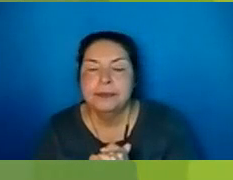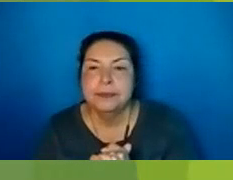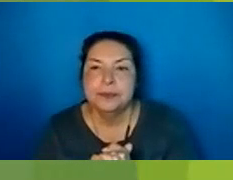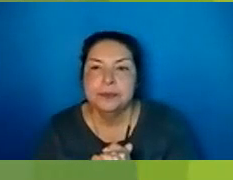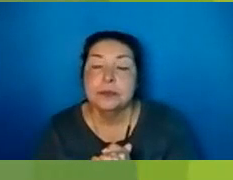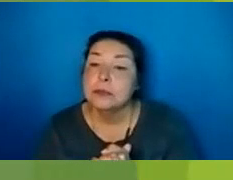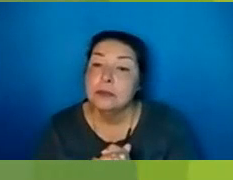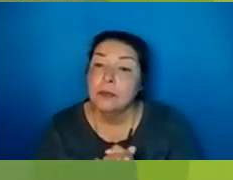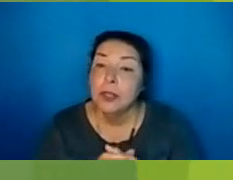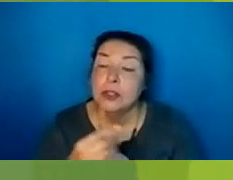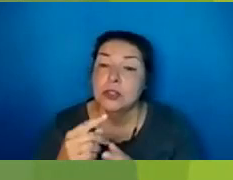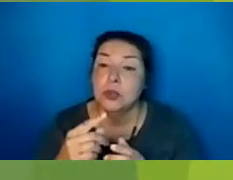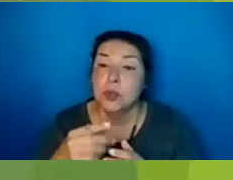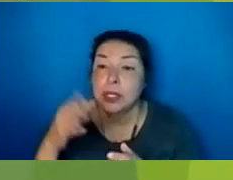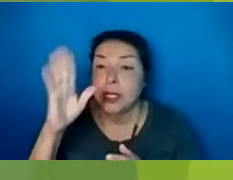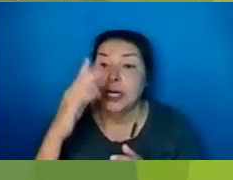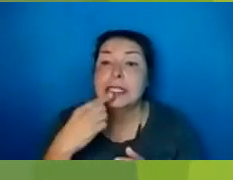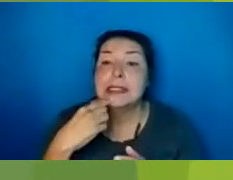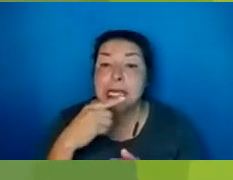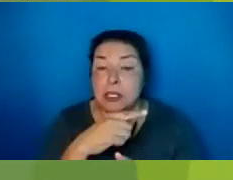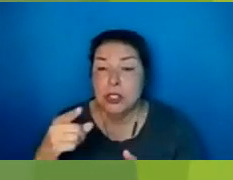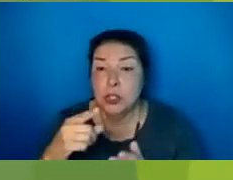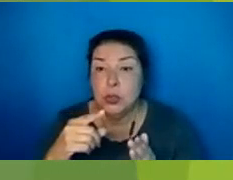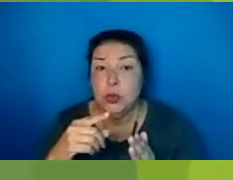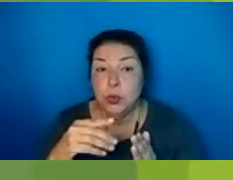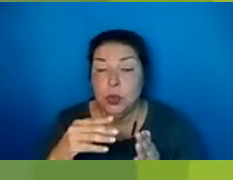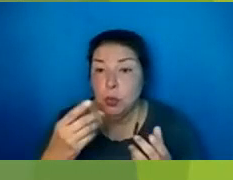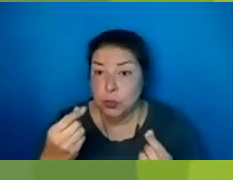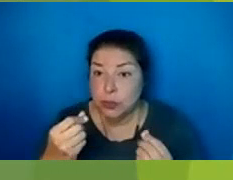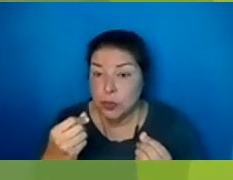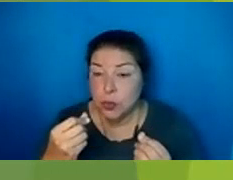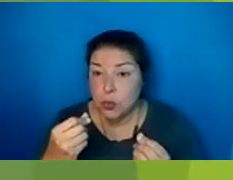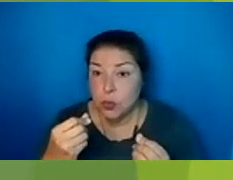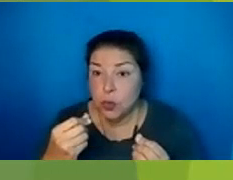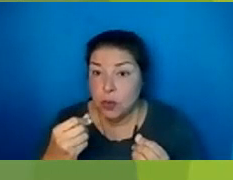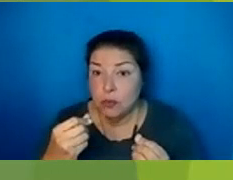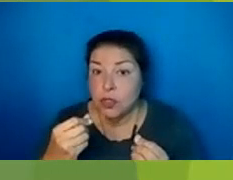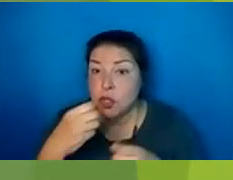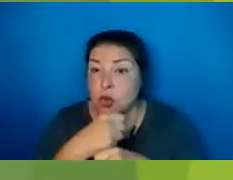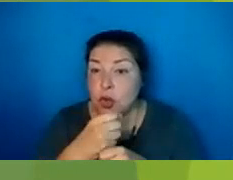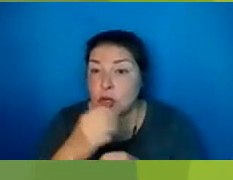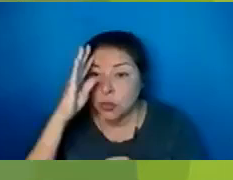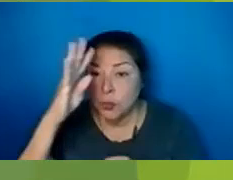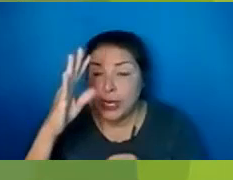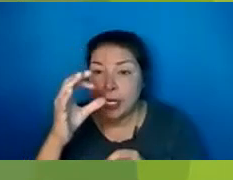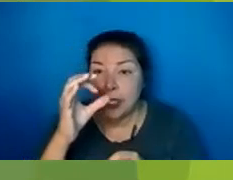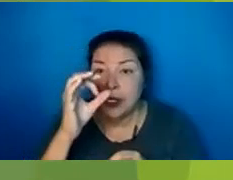And so what God is saying, you guys plaster these holes in the wall with whitewash and fill it with stuff that is